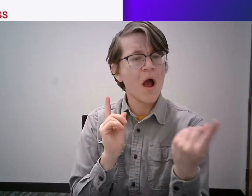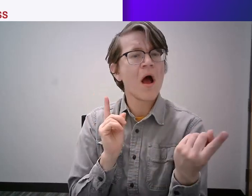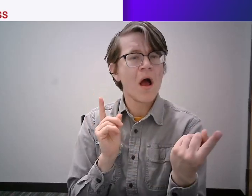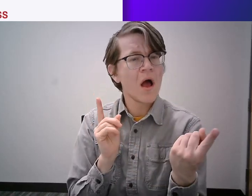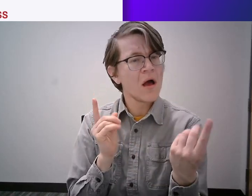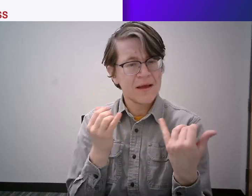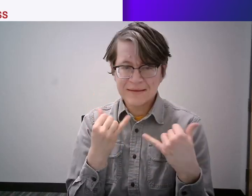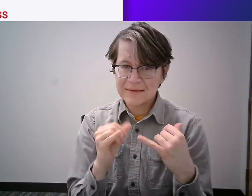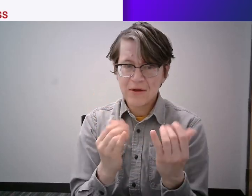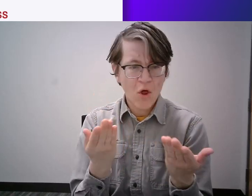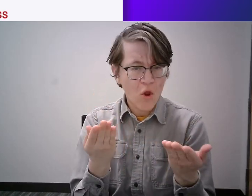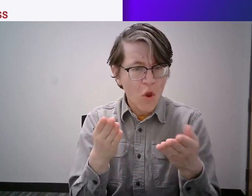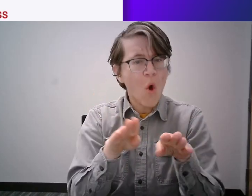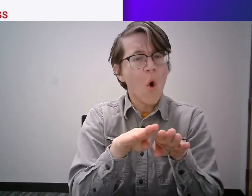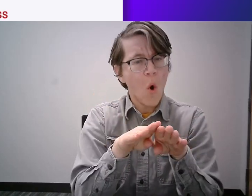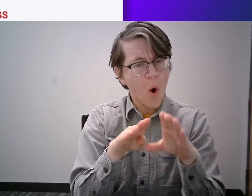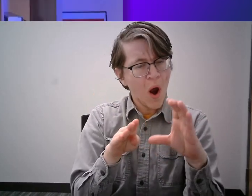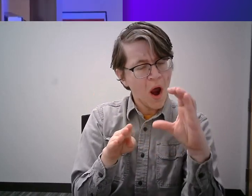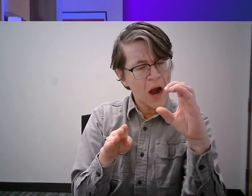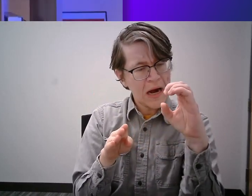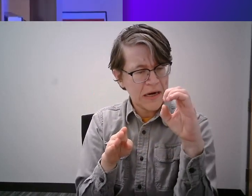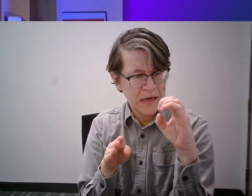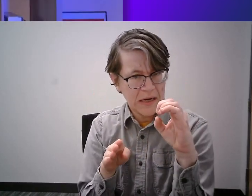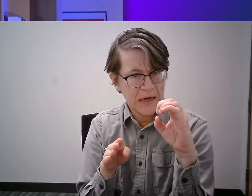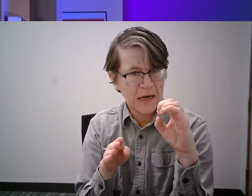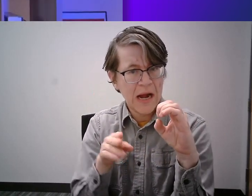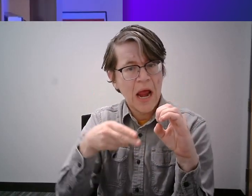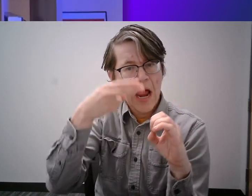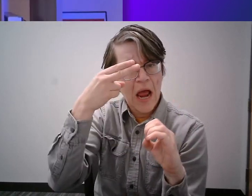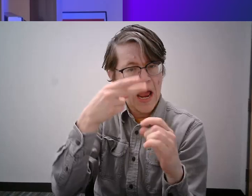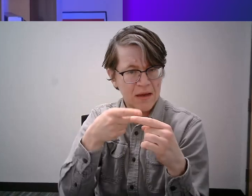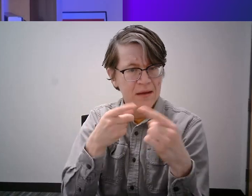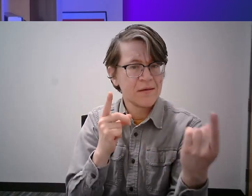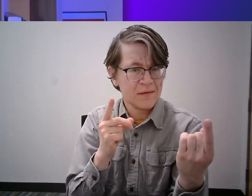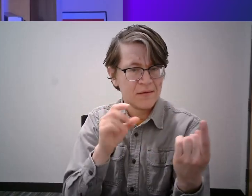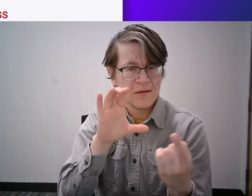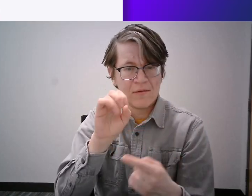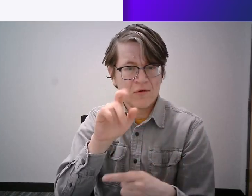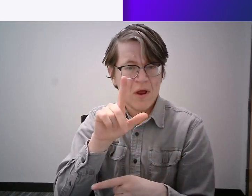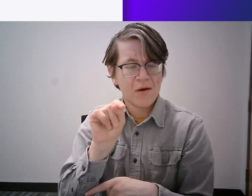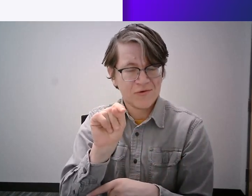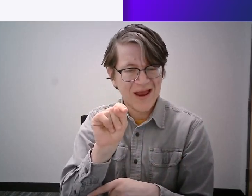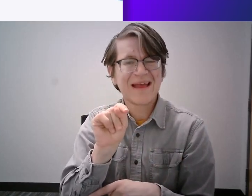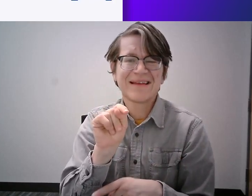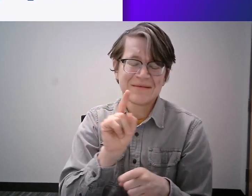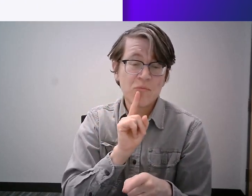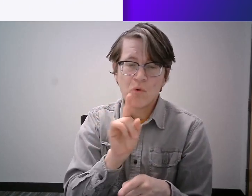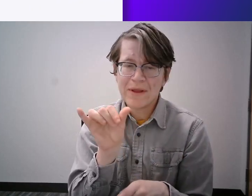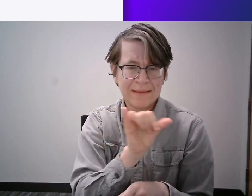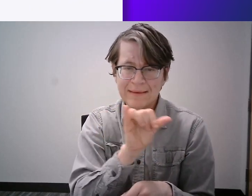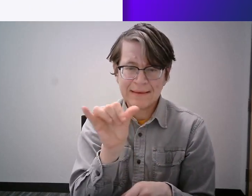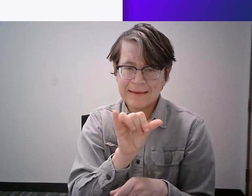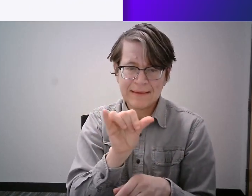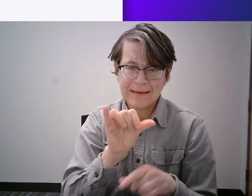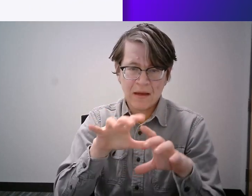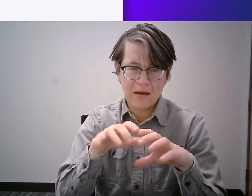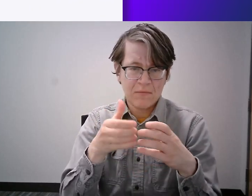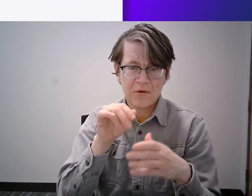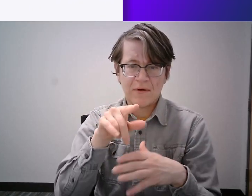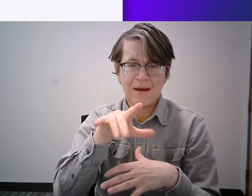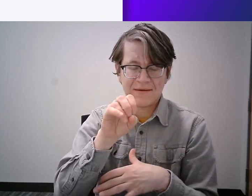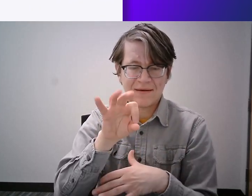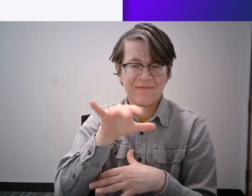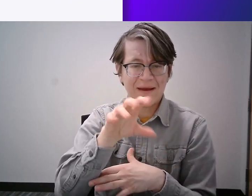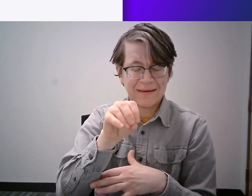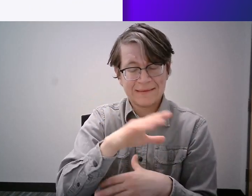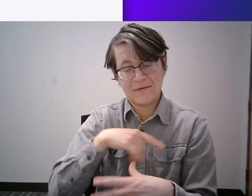very, very extreme, very high contrast. But from the bare bones, it's the same typeface. And when we have our geometric,